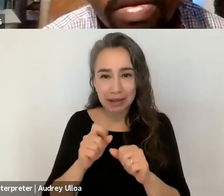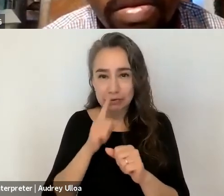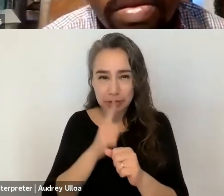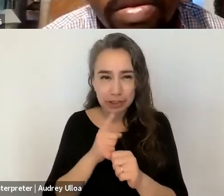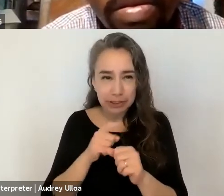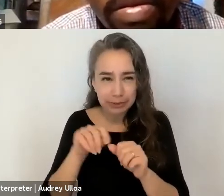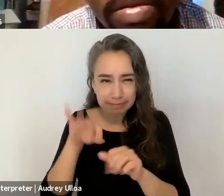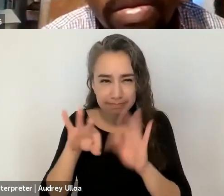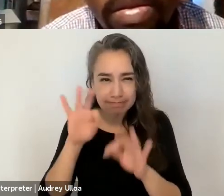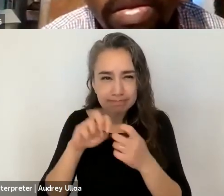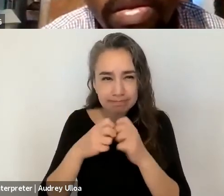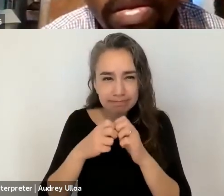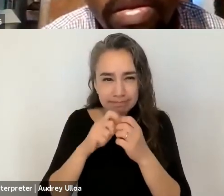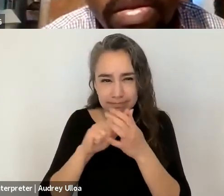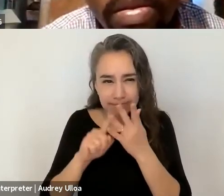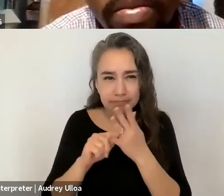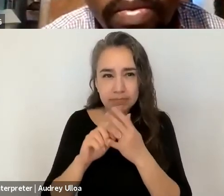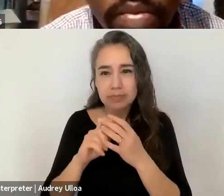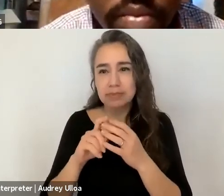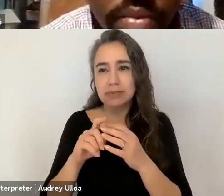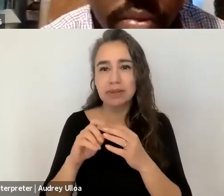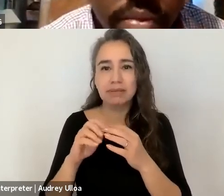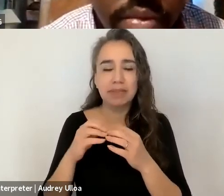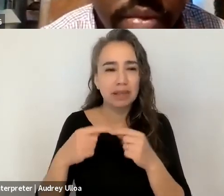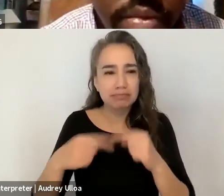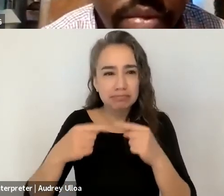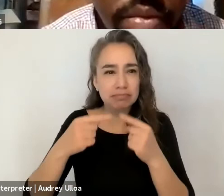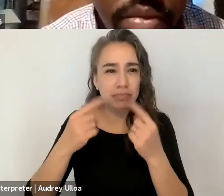that might be a little bit controversial or not,